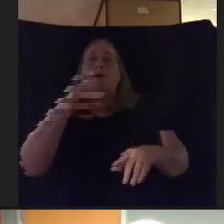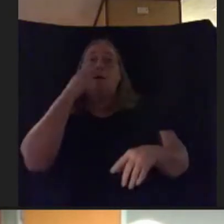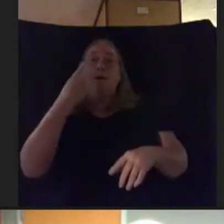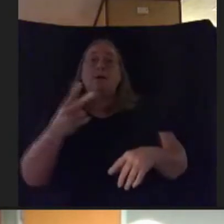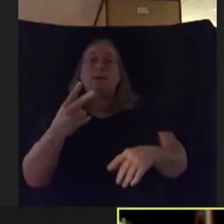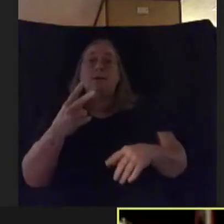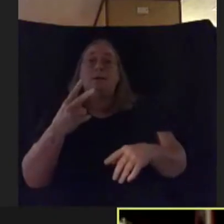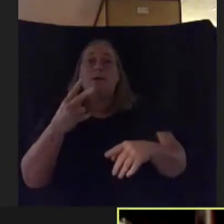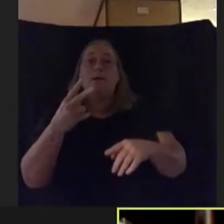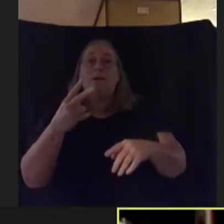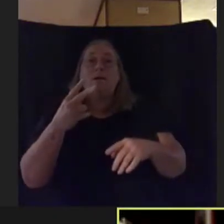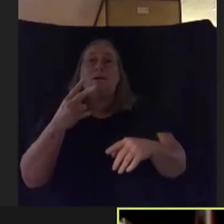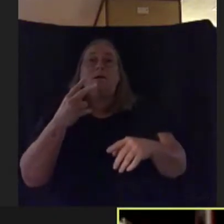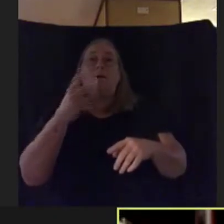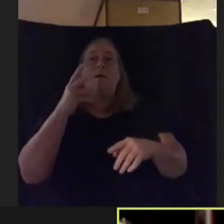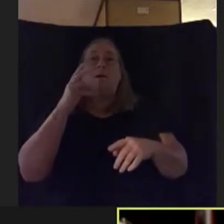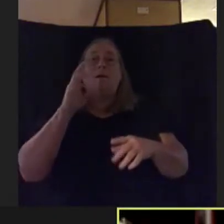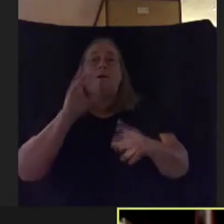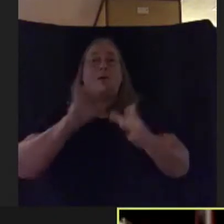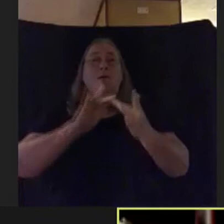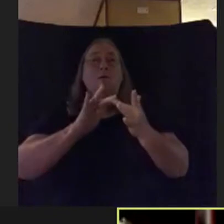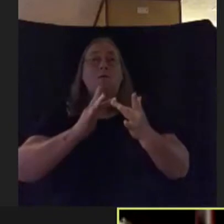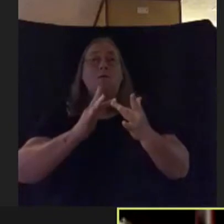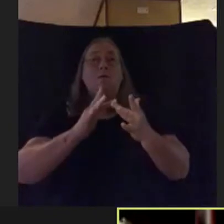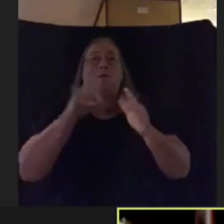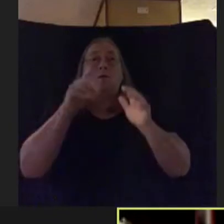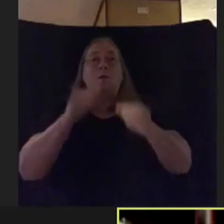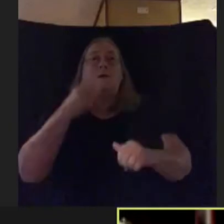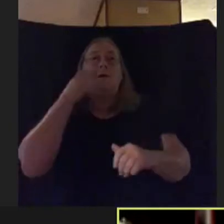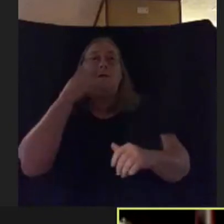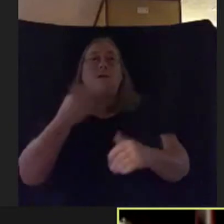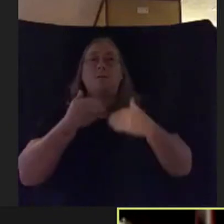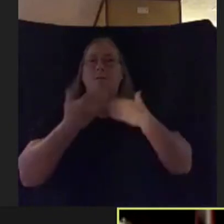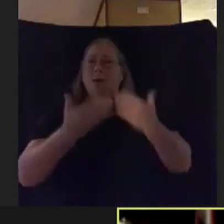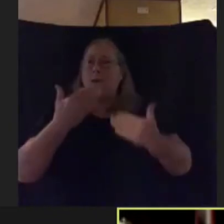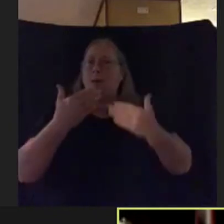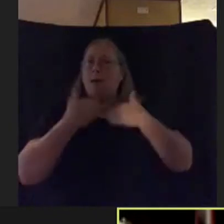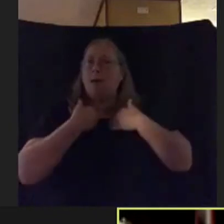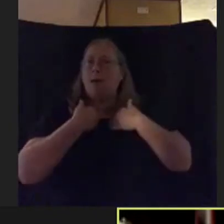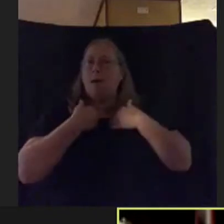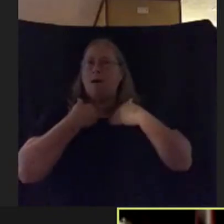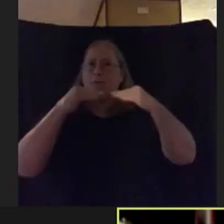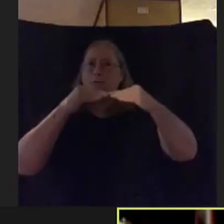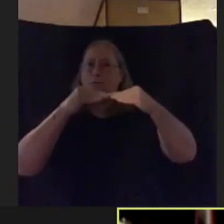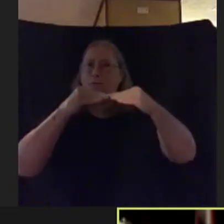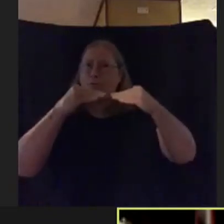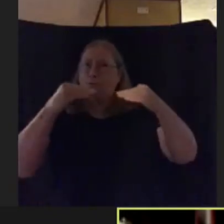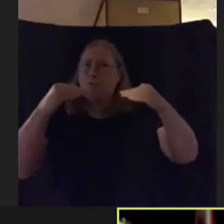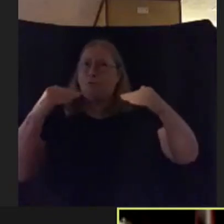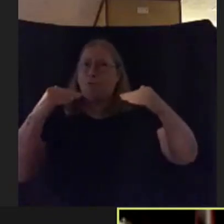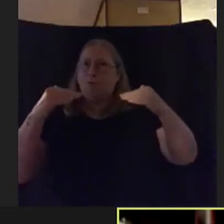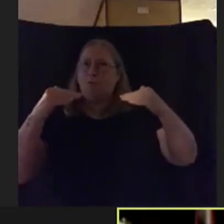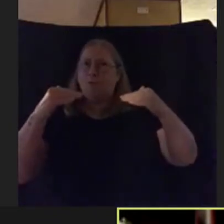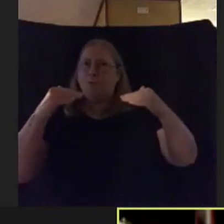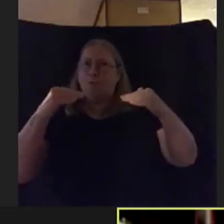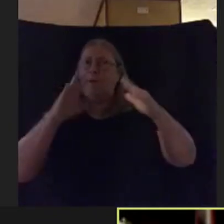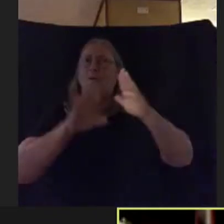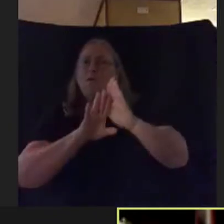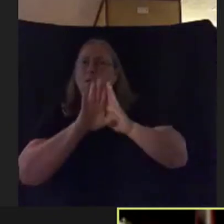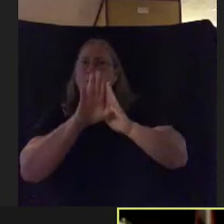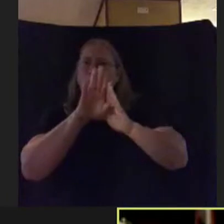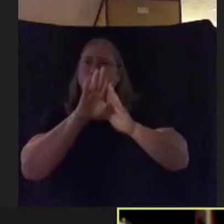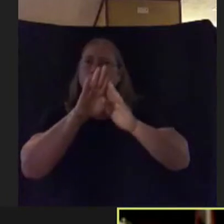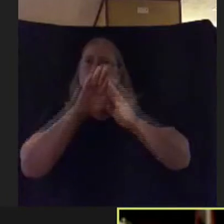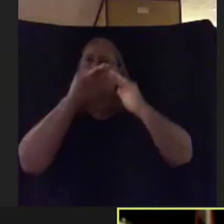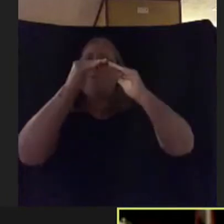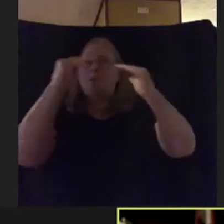certainly we put those on our website, you can see that it looks like there's a bit of flattening in the rise in both deaths